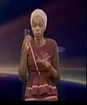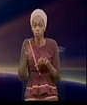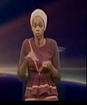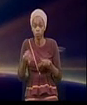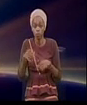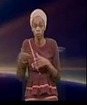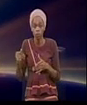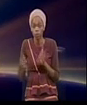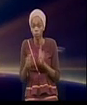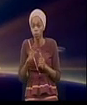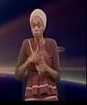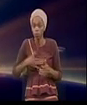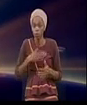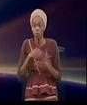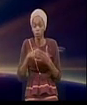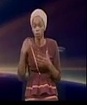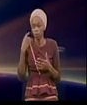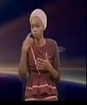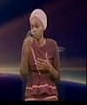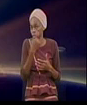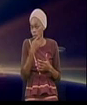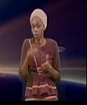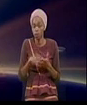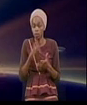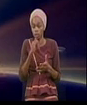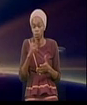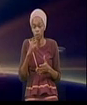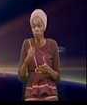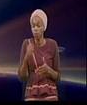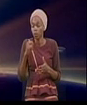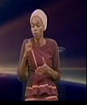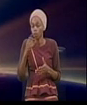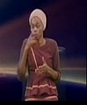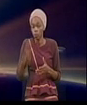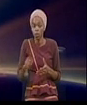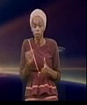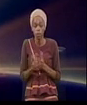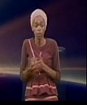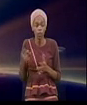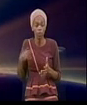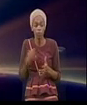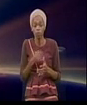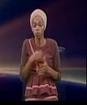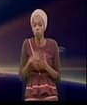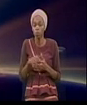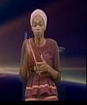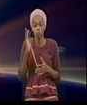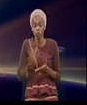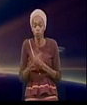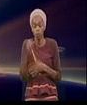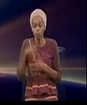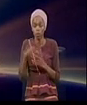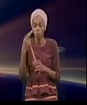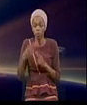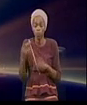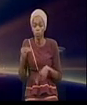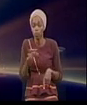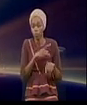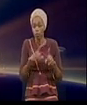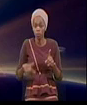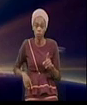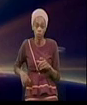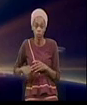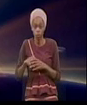sight. And this is his commandment, that we should believe on the name of his Son Jesus Christ, and love one